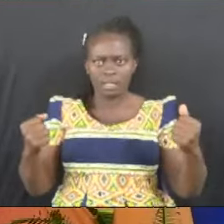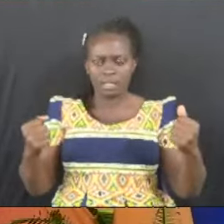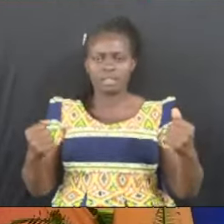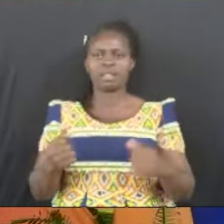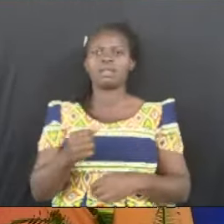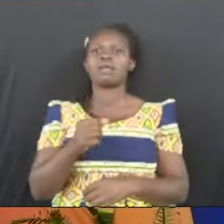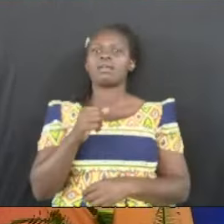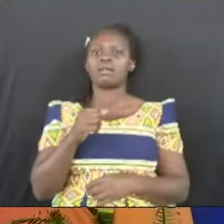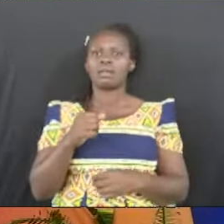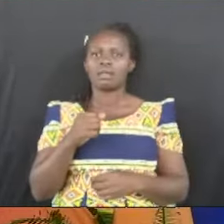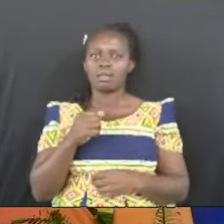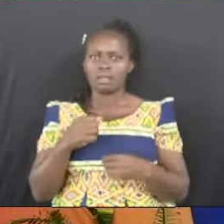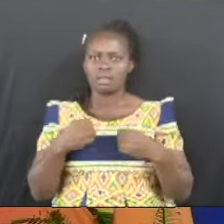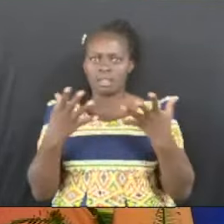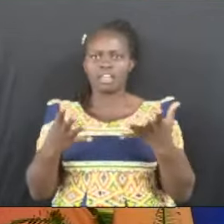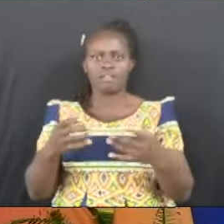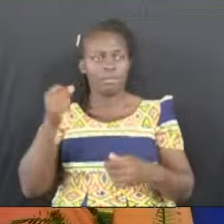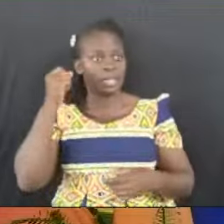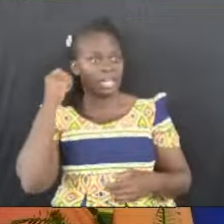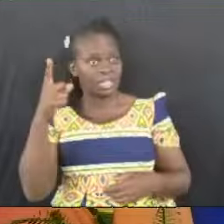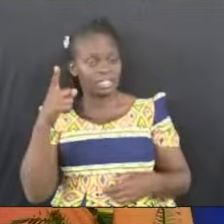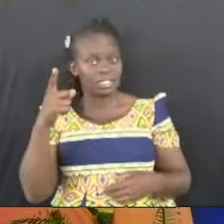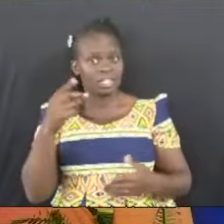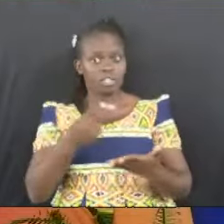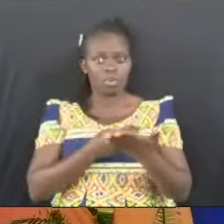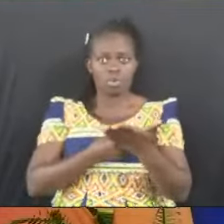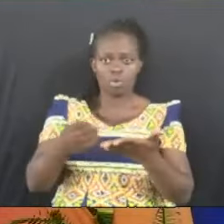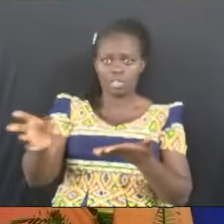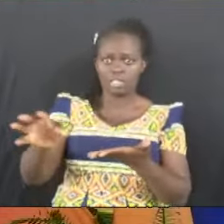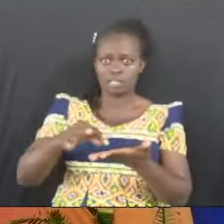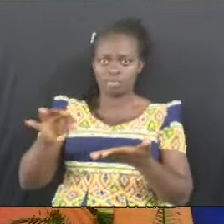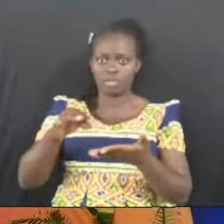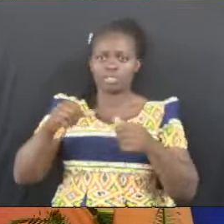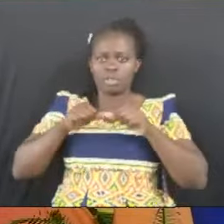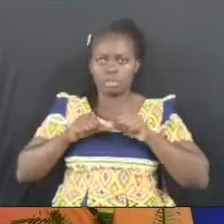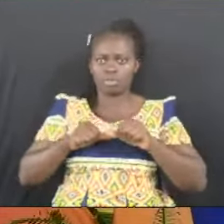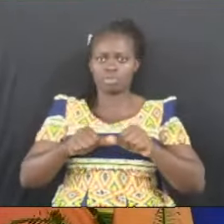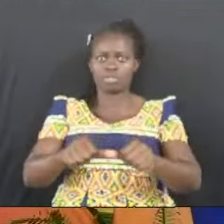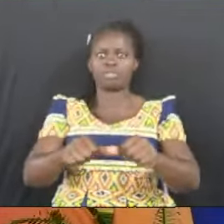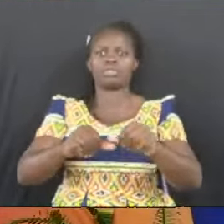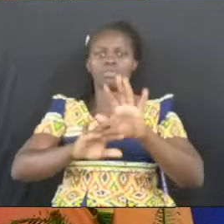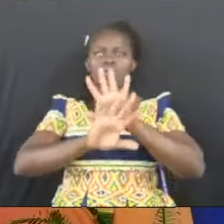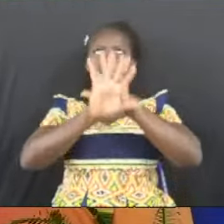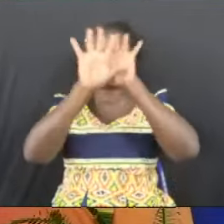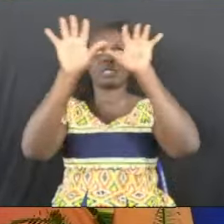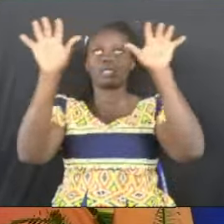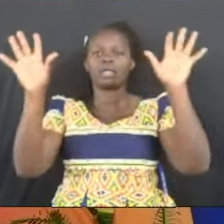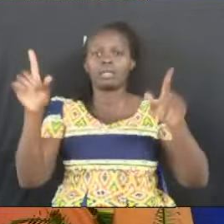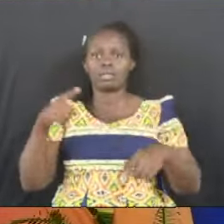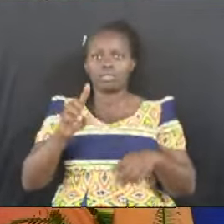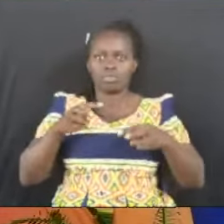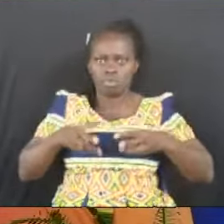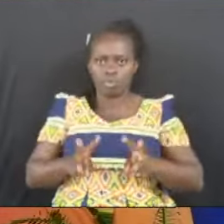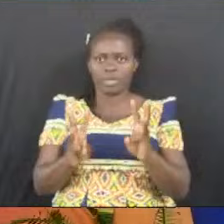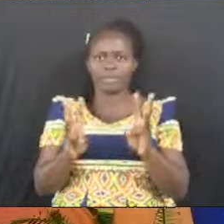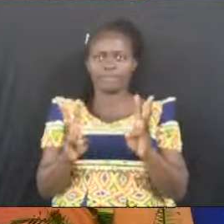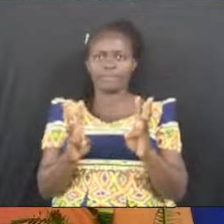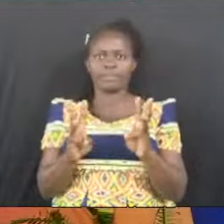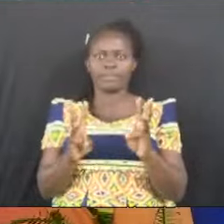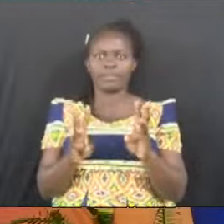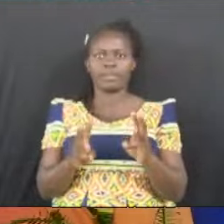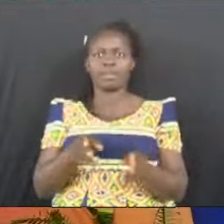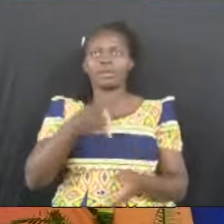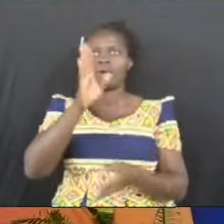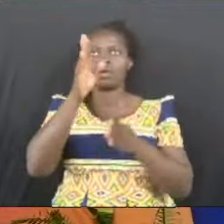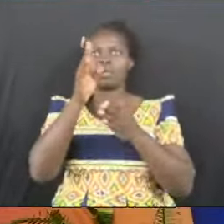discernment, and may his Holy Spirit continue to enlighten you and guide you in everything. God bless